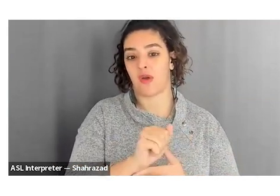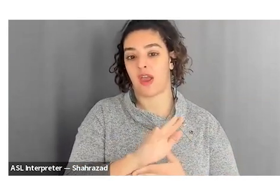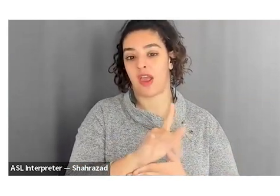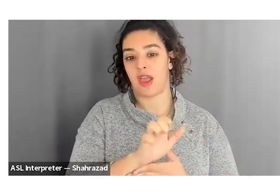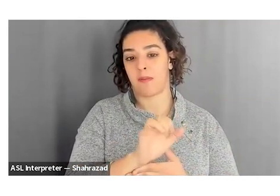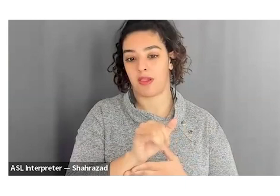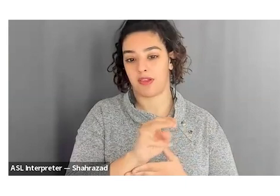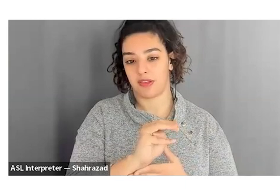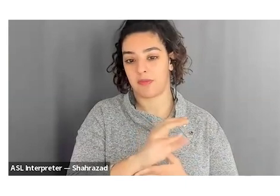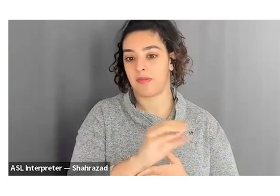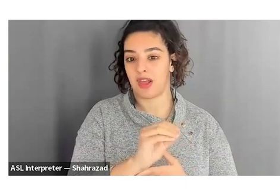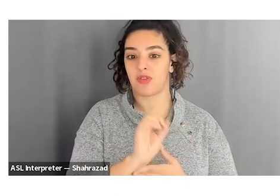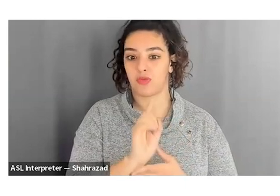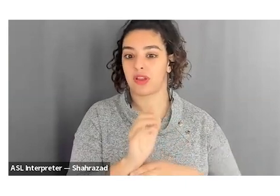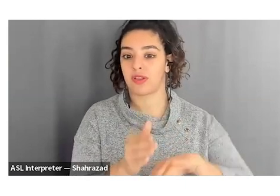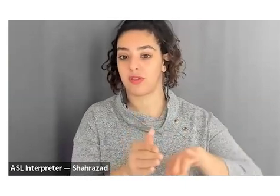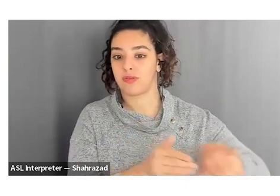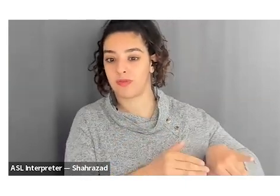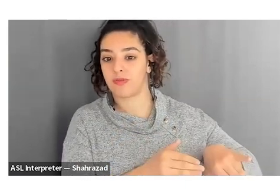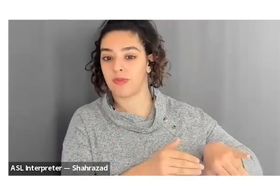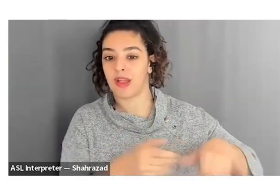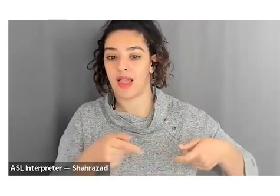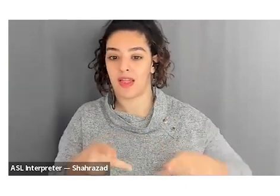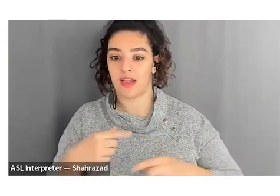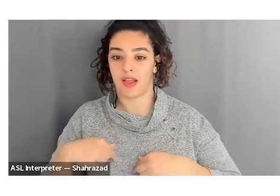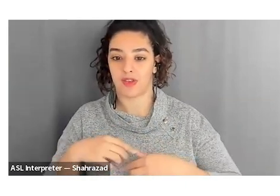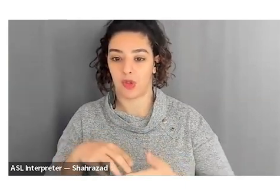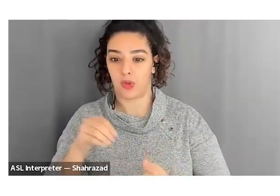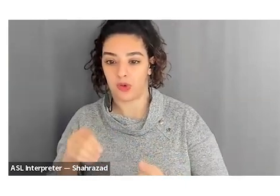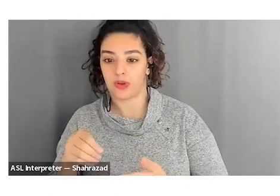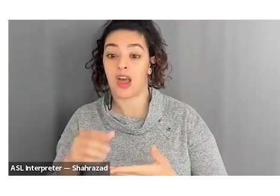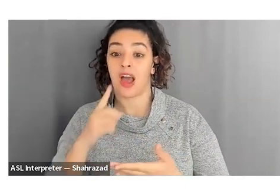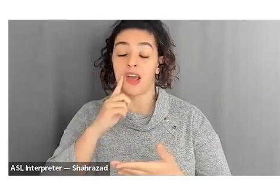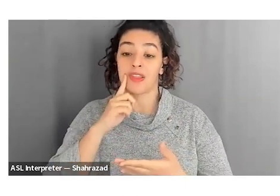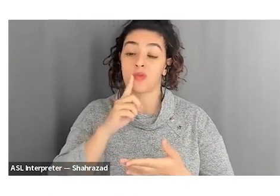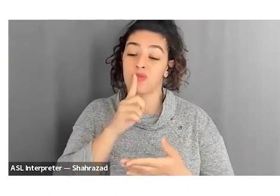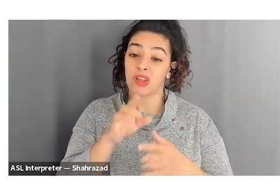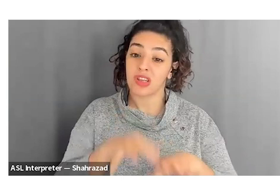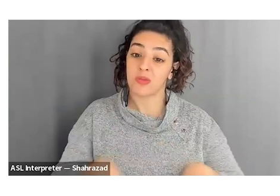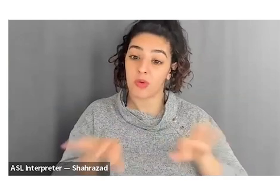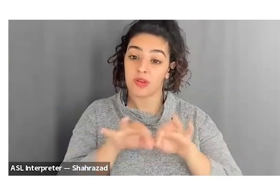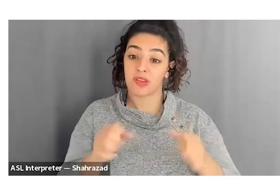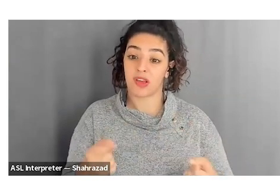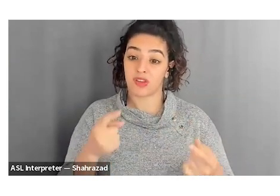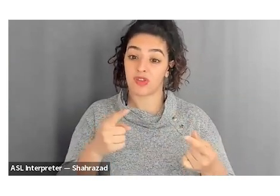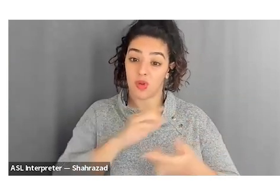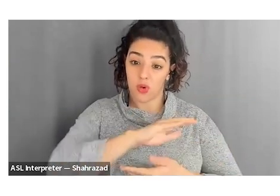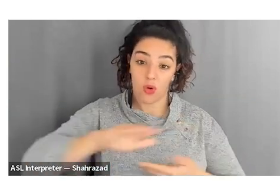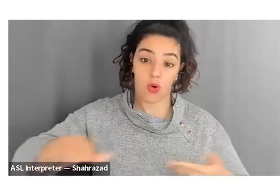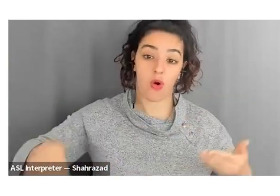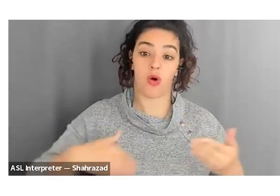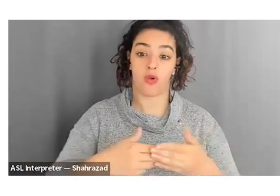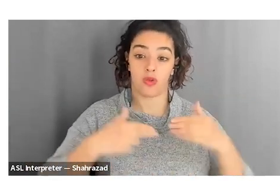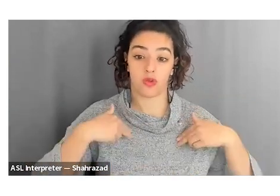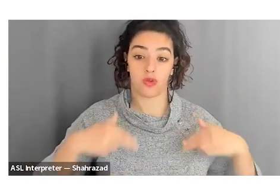I think that all human beings, I think it's important to understand that, there's no right or